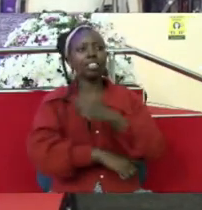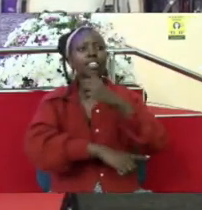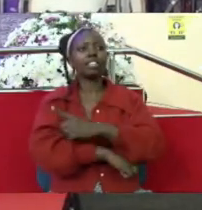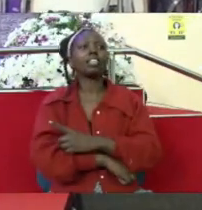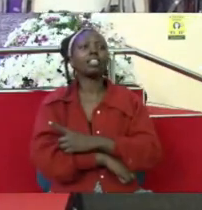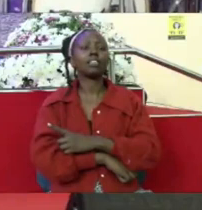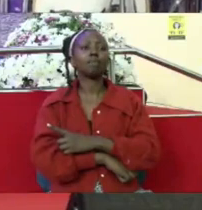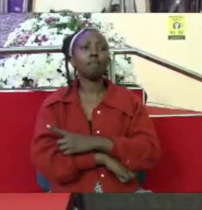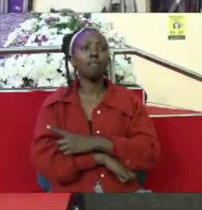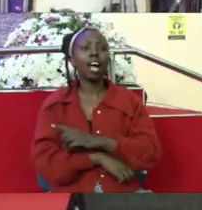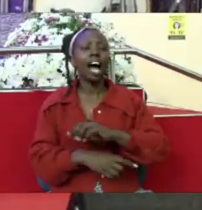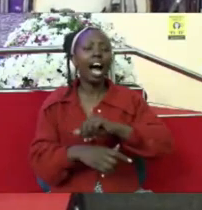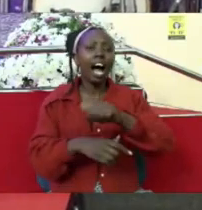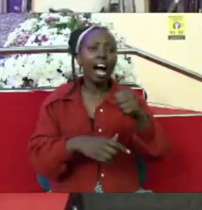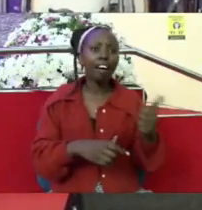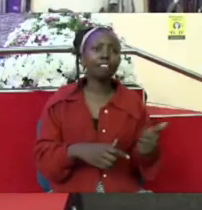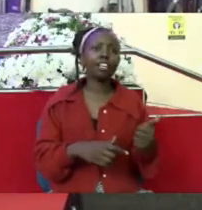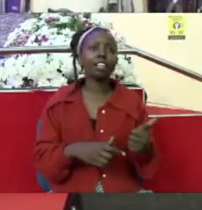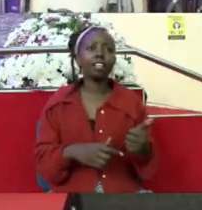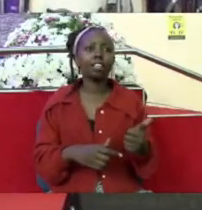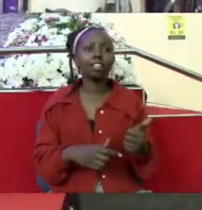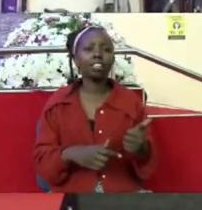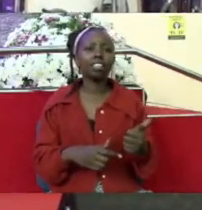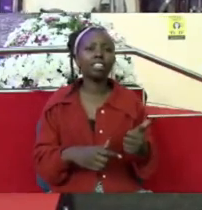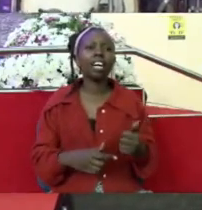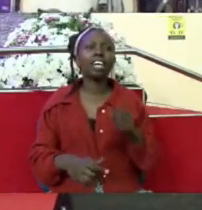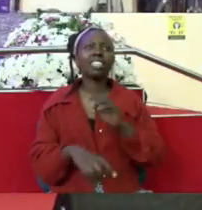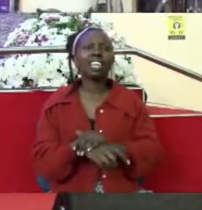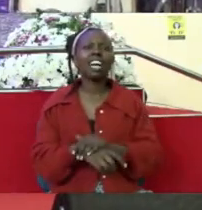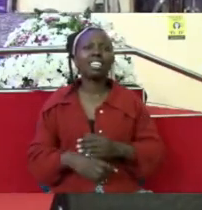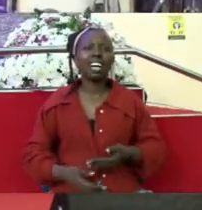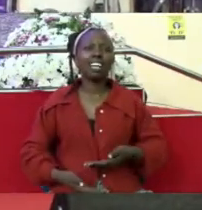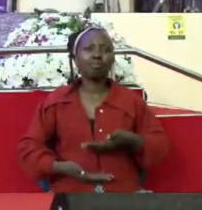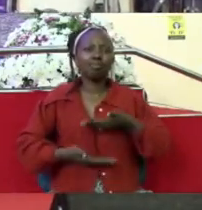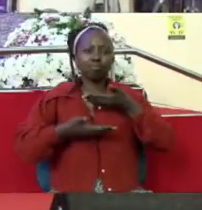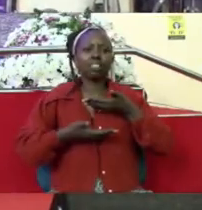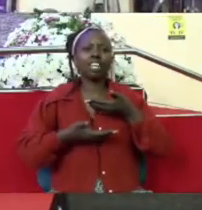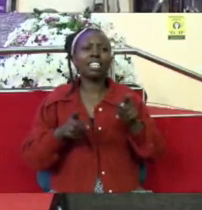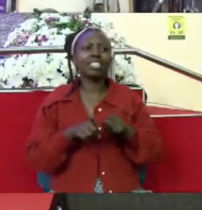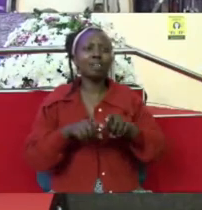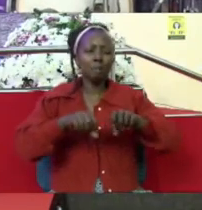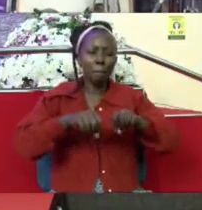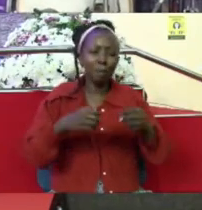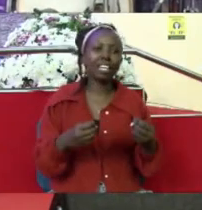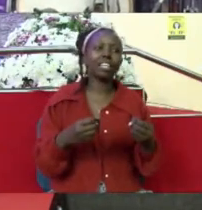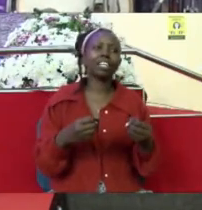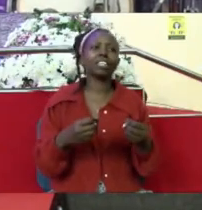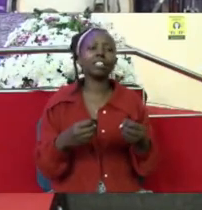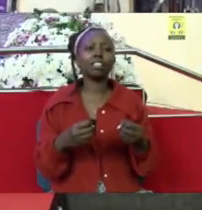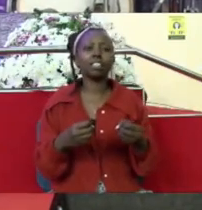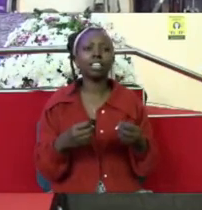occasionally. Lakini baadaye. The pressure gets to them. Lakini uzito unawajia. And they crack. Na wanavunjika. They crumble. Na wanang'ang'ana. Or